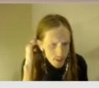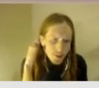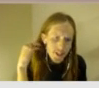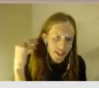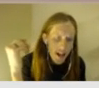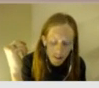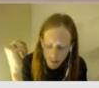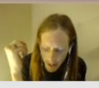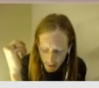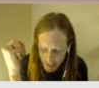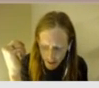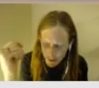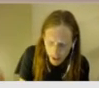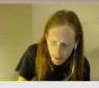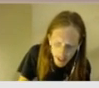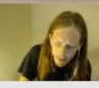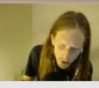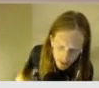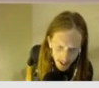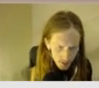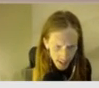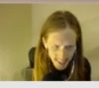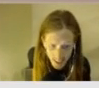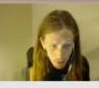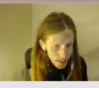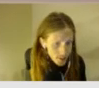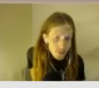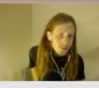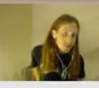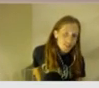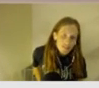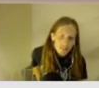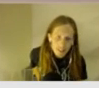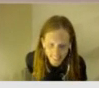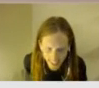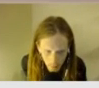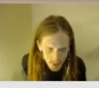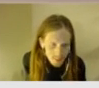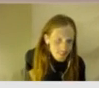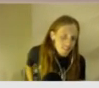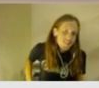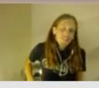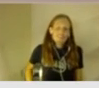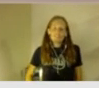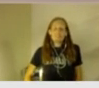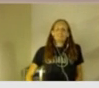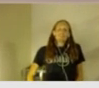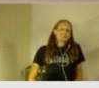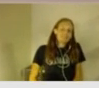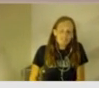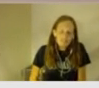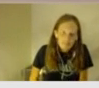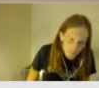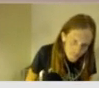than Houston? How has that played out in your photography? Has it inspired you? And that's yeah, like questions. I think it's making